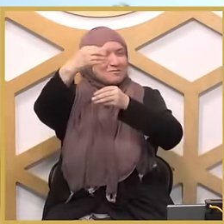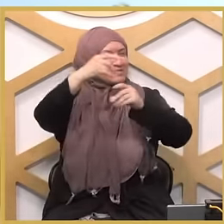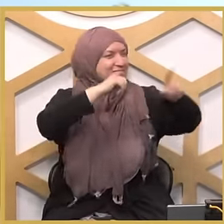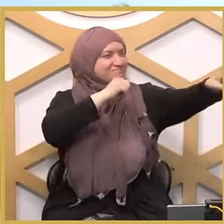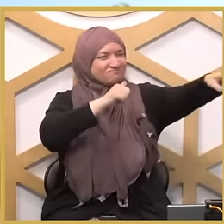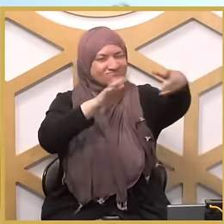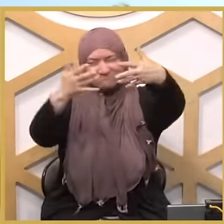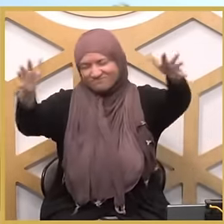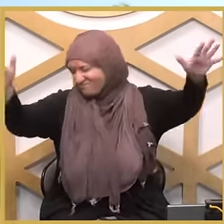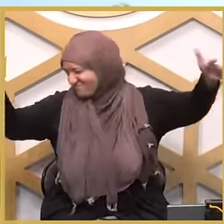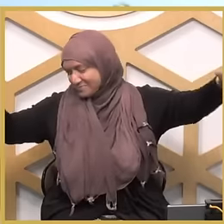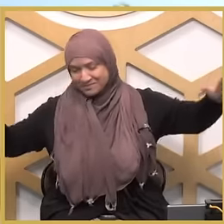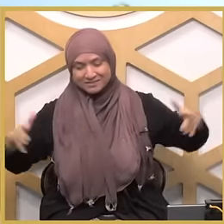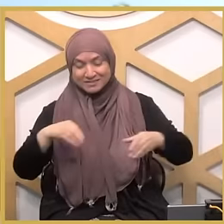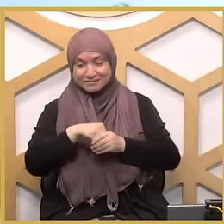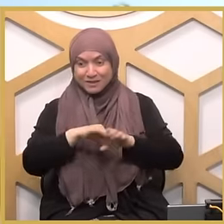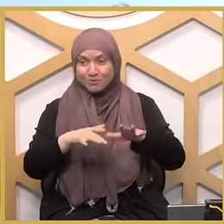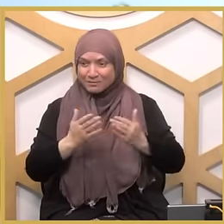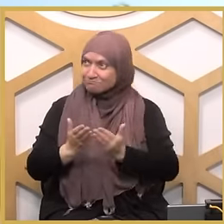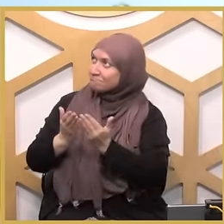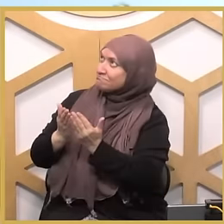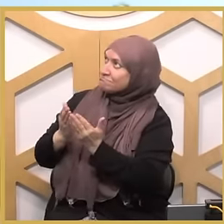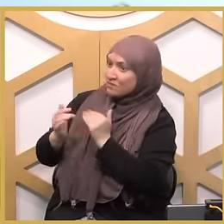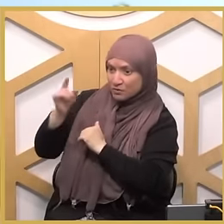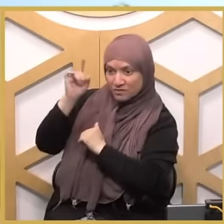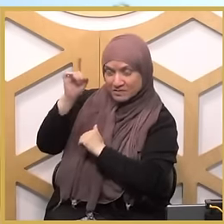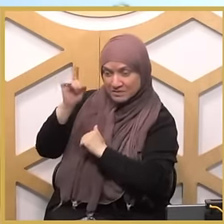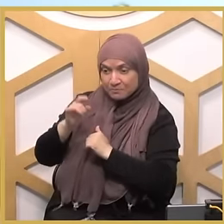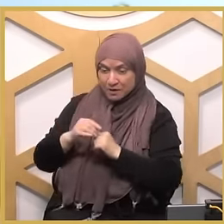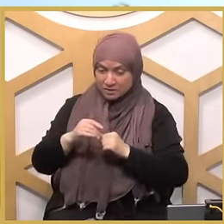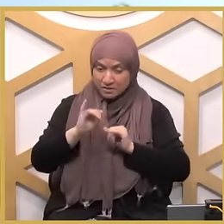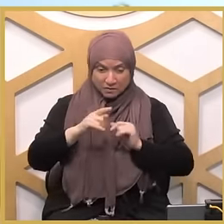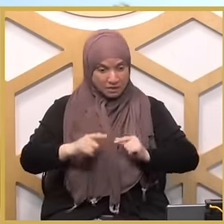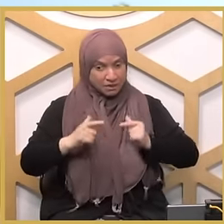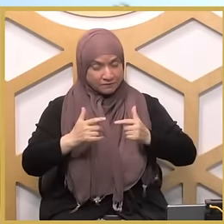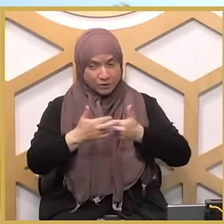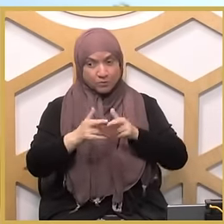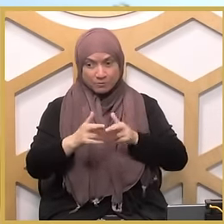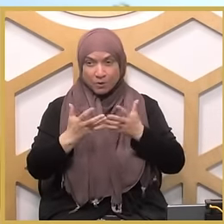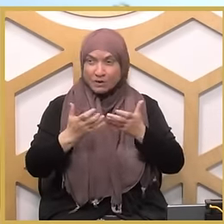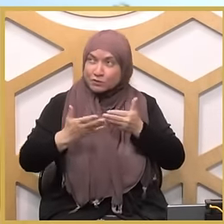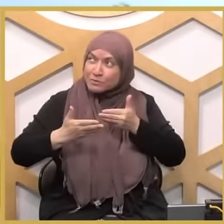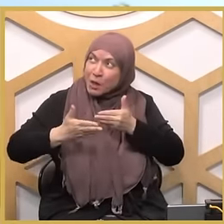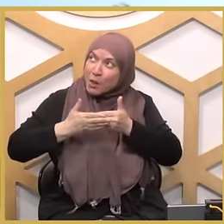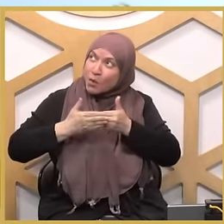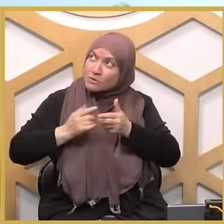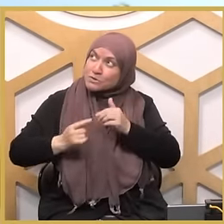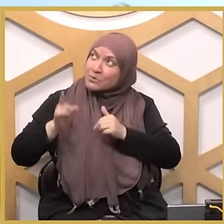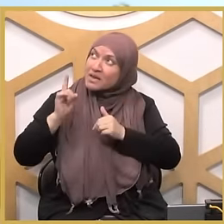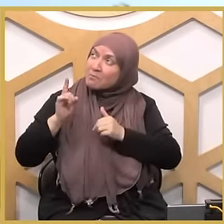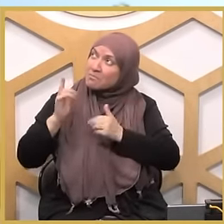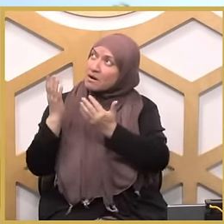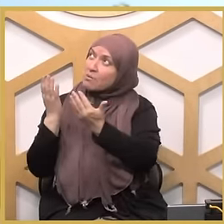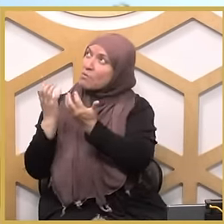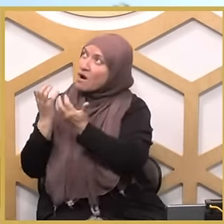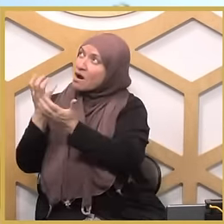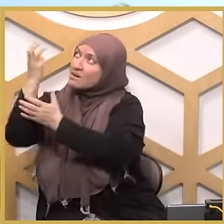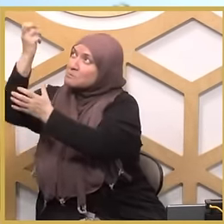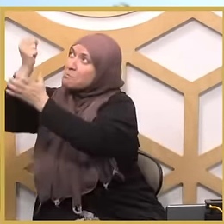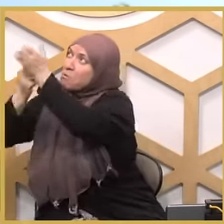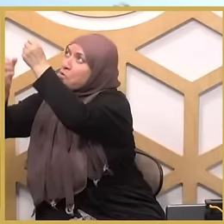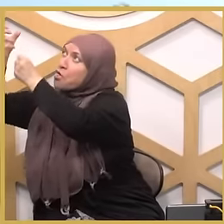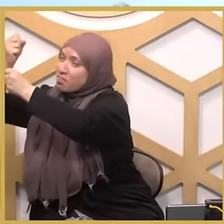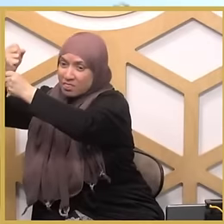qurb, closeness to my Lord. And this is when you start to see that one sentence, and Sufyan